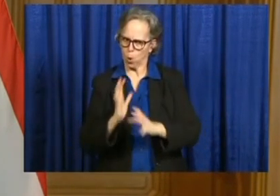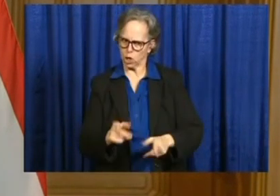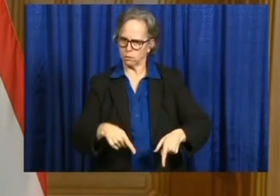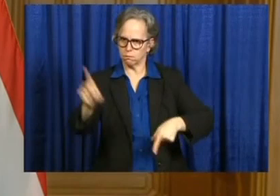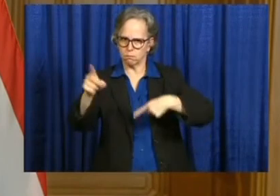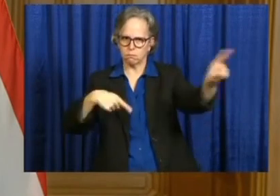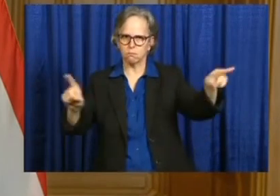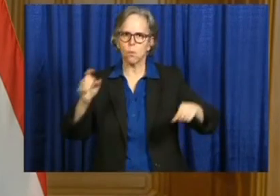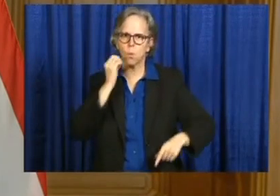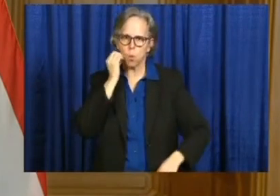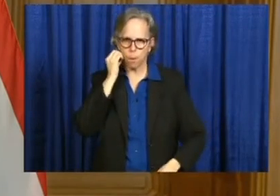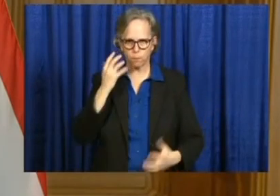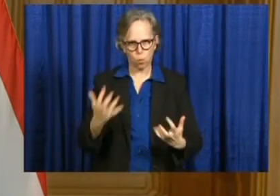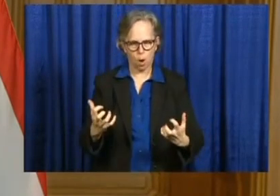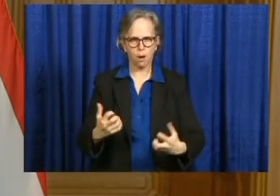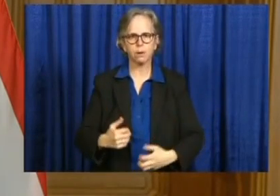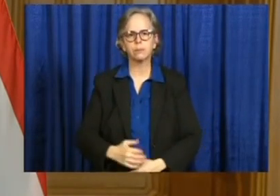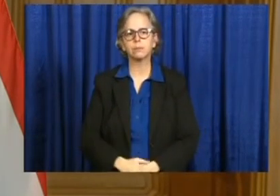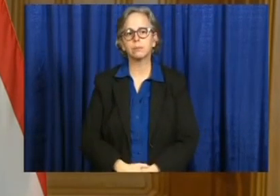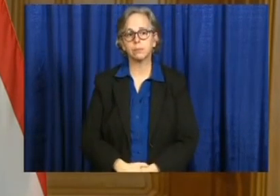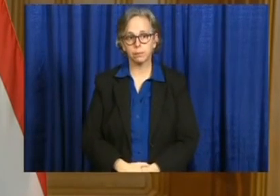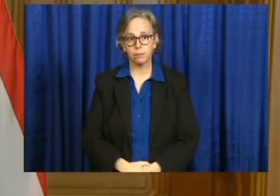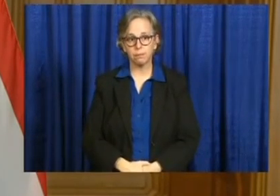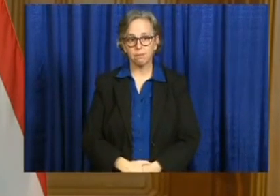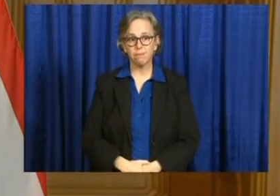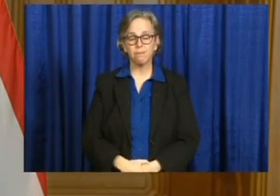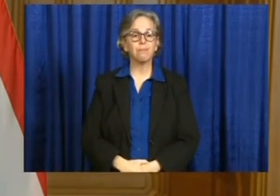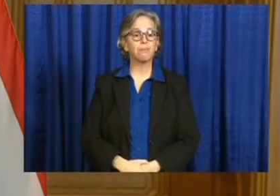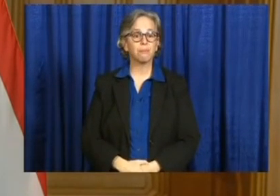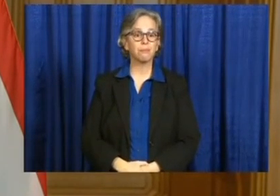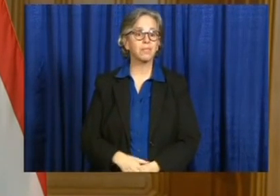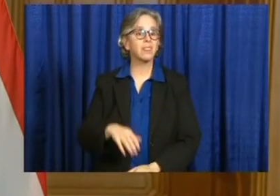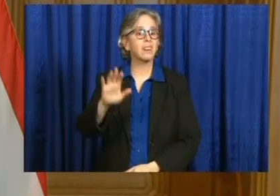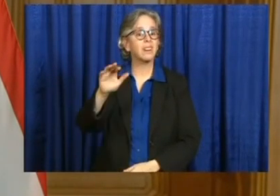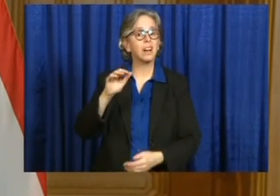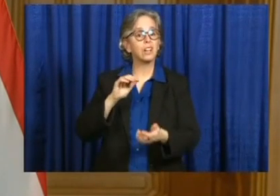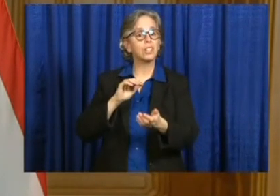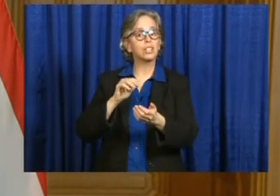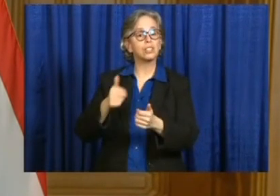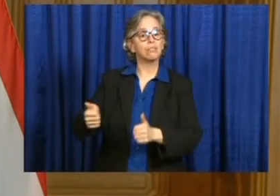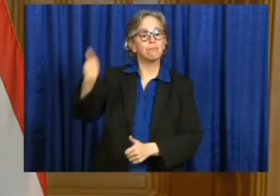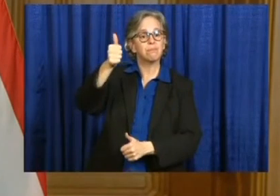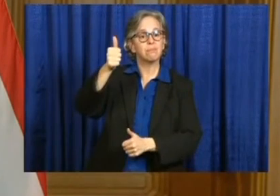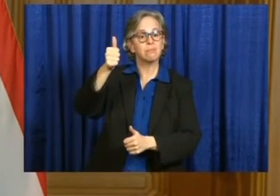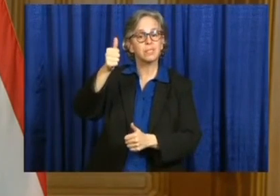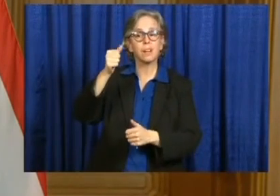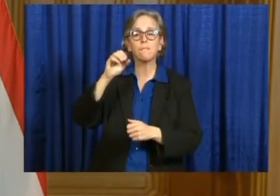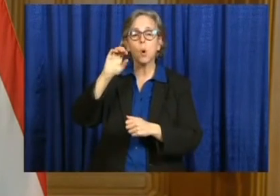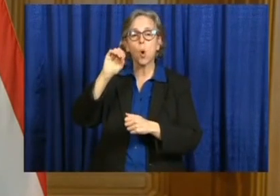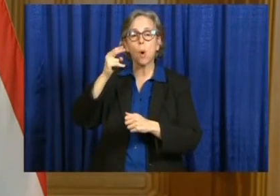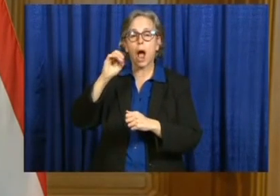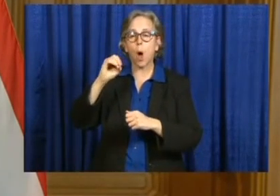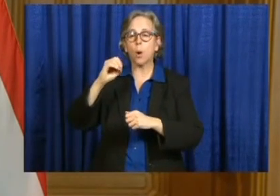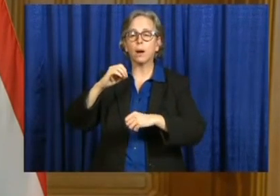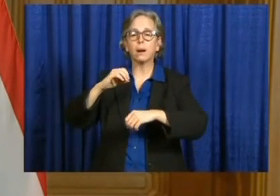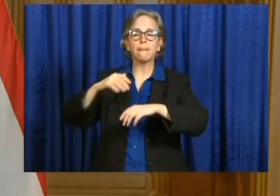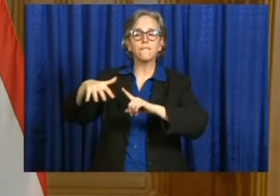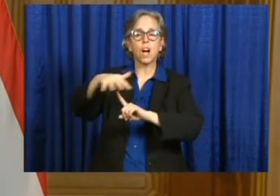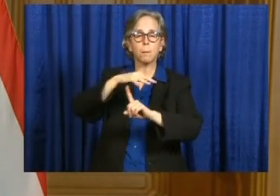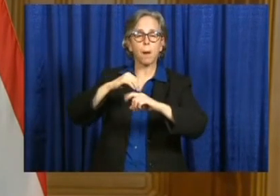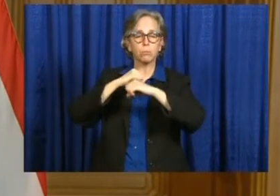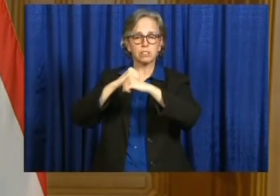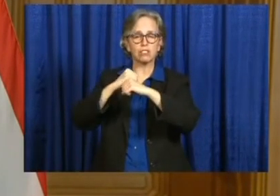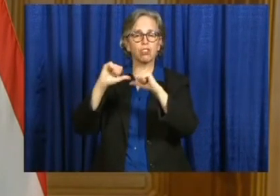Our Director of Ohio Environmental Protection Agency, Lori Stevenson, has just now signed